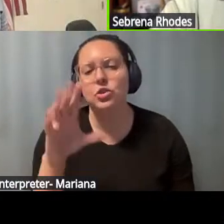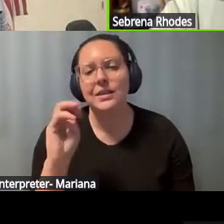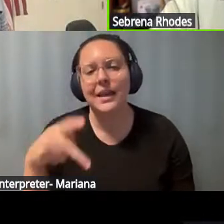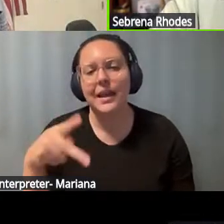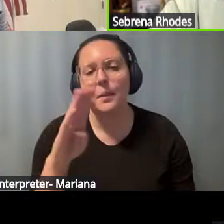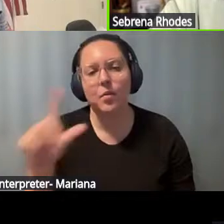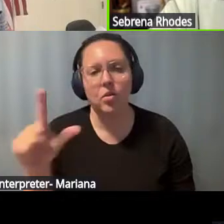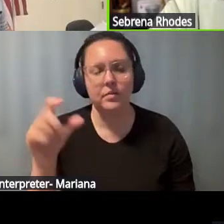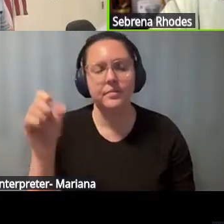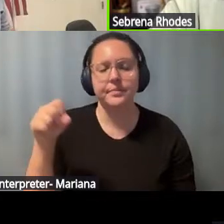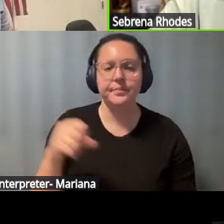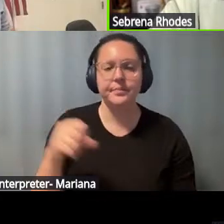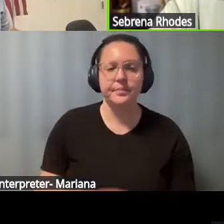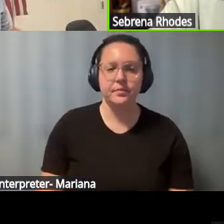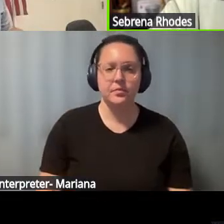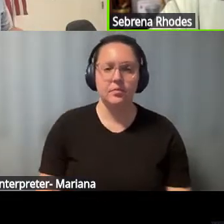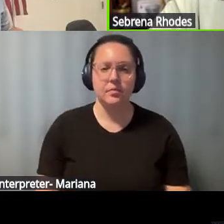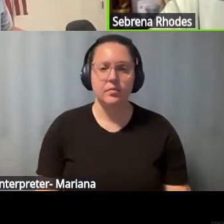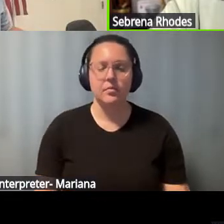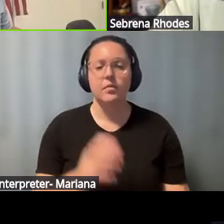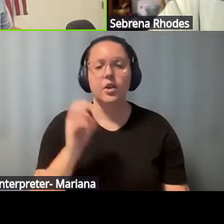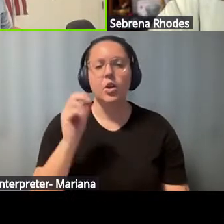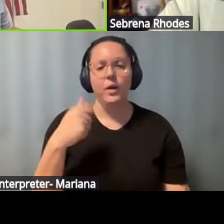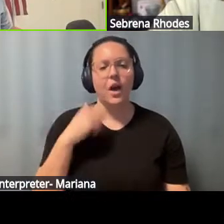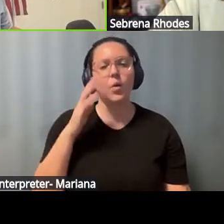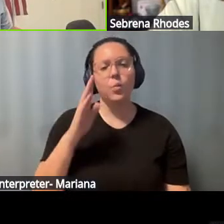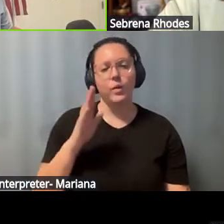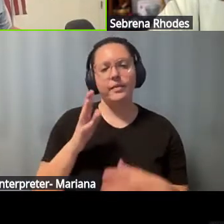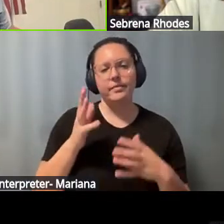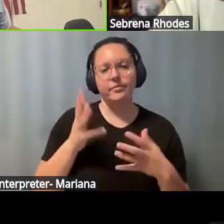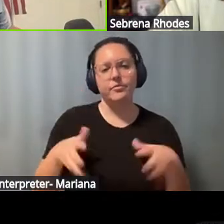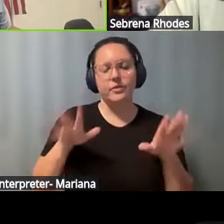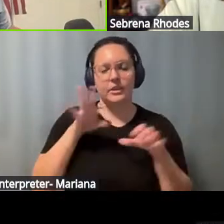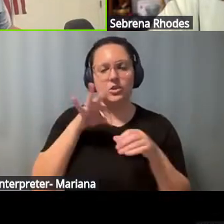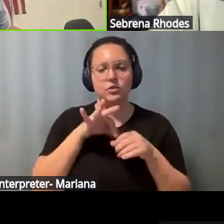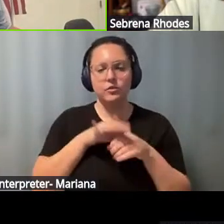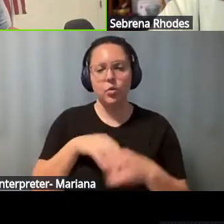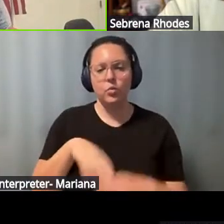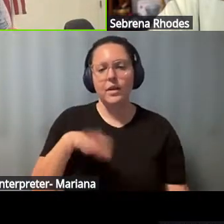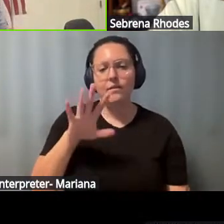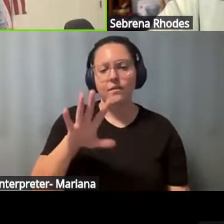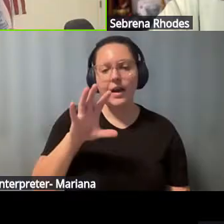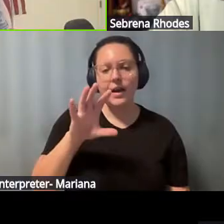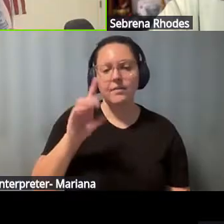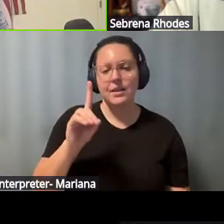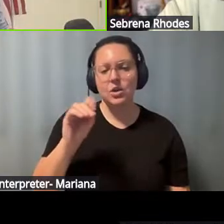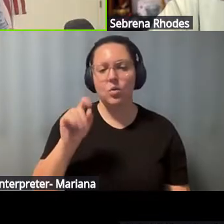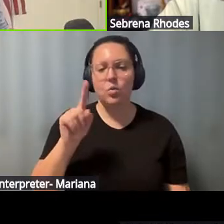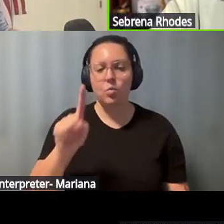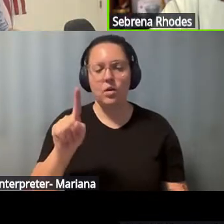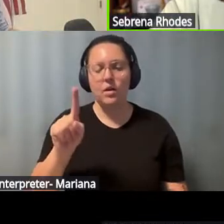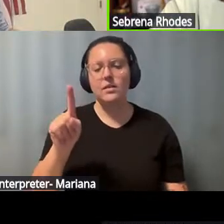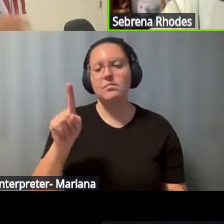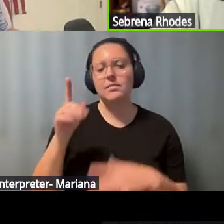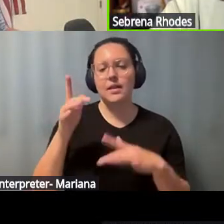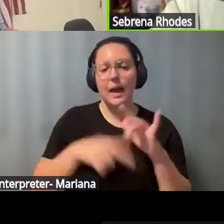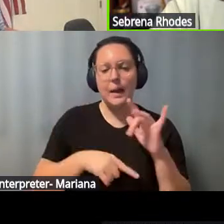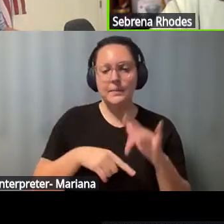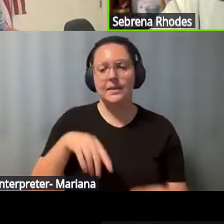okay. I'll finish the vote, Commissioner. 5D01 is absent. 5D02, Yes.